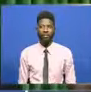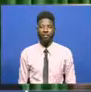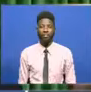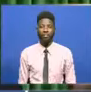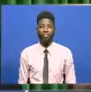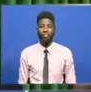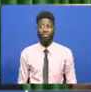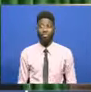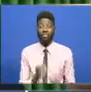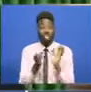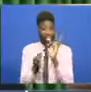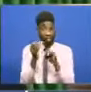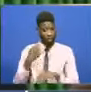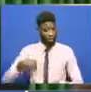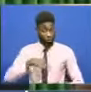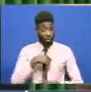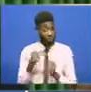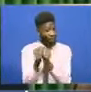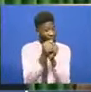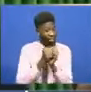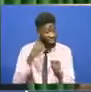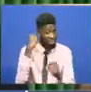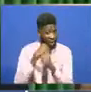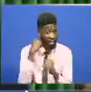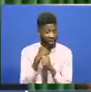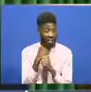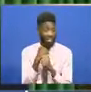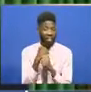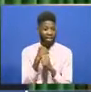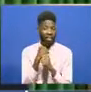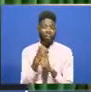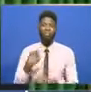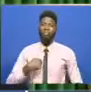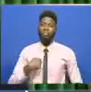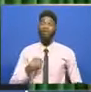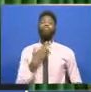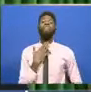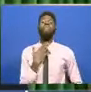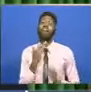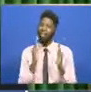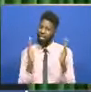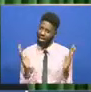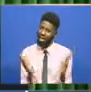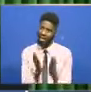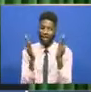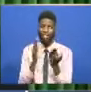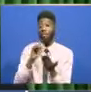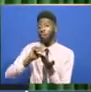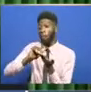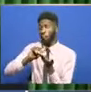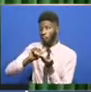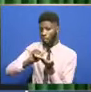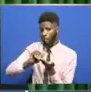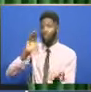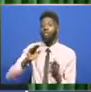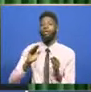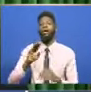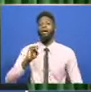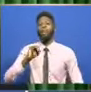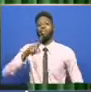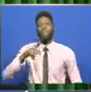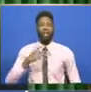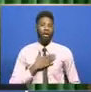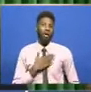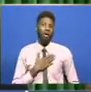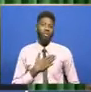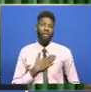If we just work together, I want to urge, especially our members of parliament,